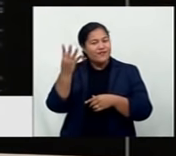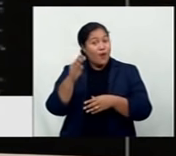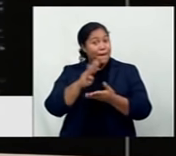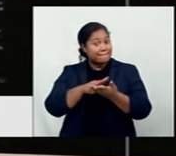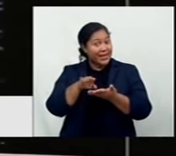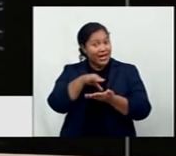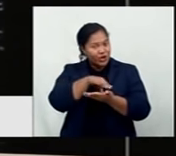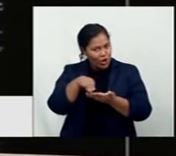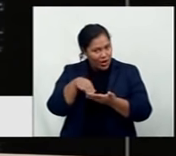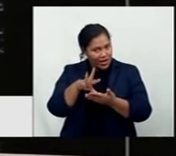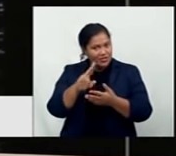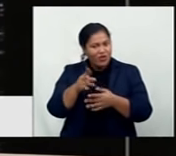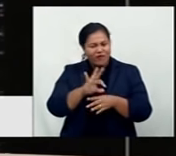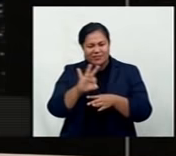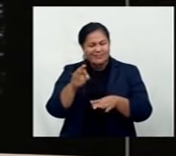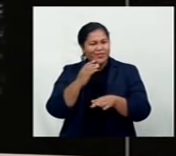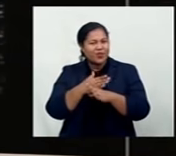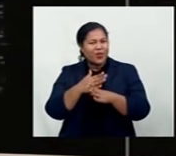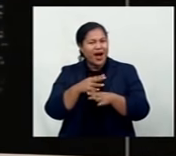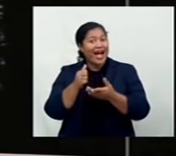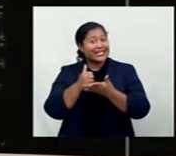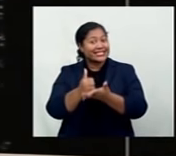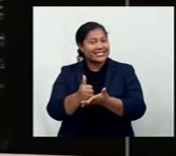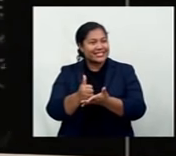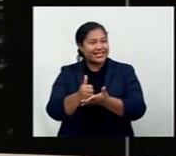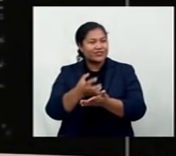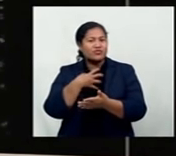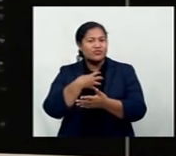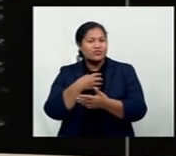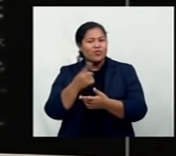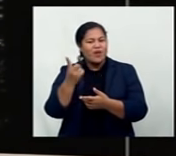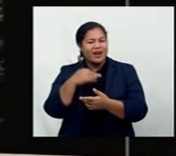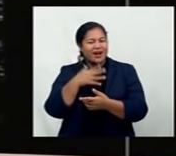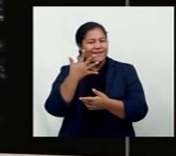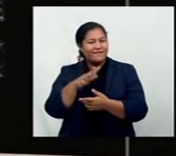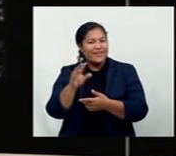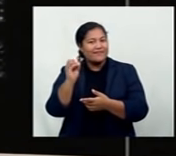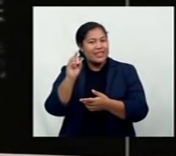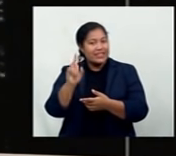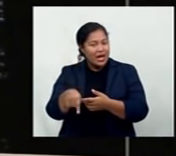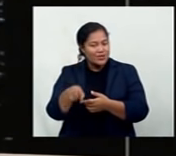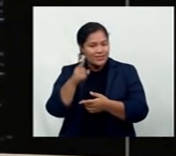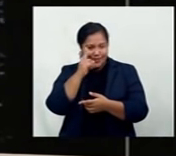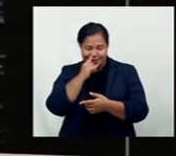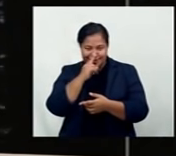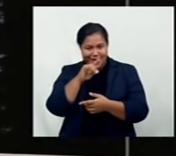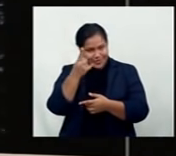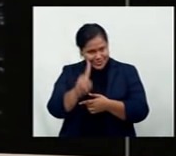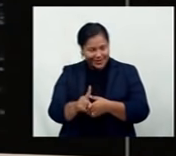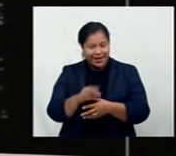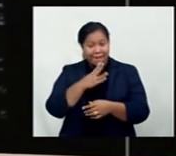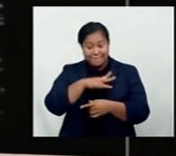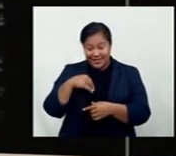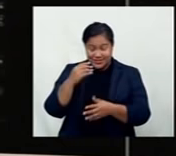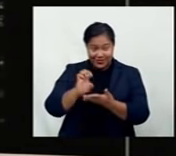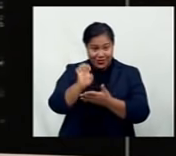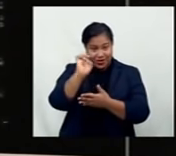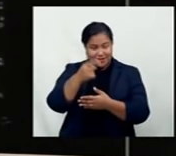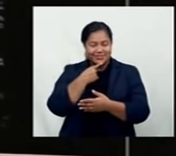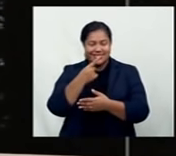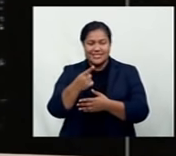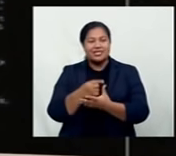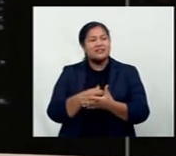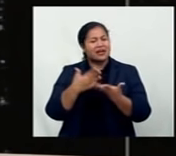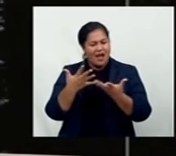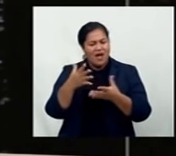of unemployment assistance to around 150,000 Fijians today. Minister for Economy Ayasayed Kayum says so